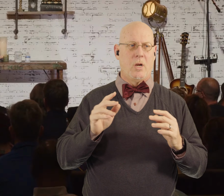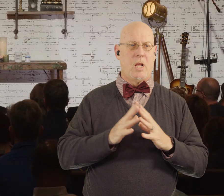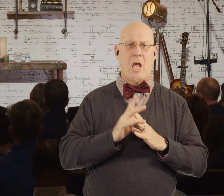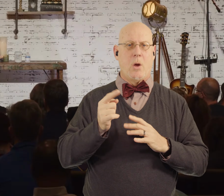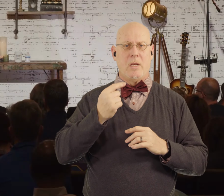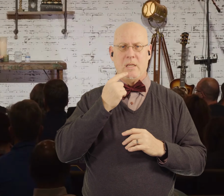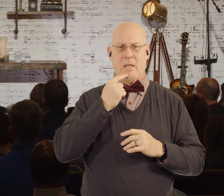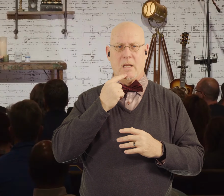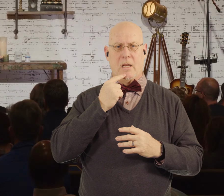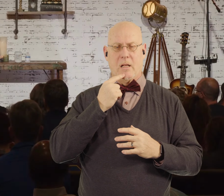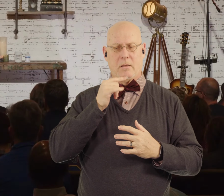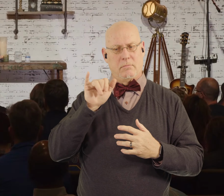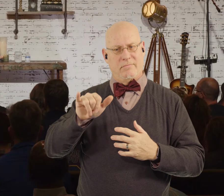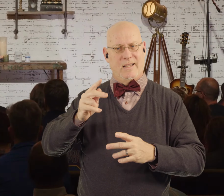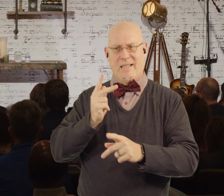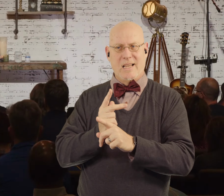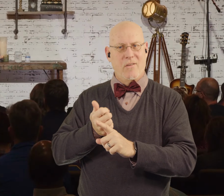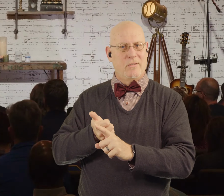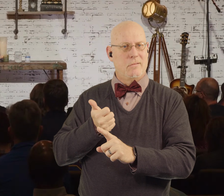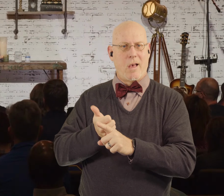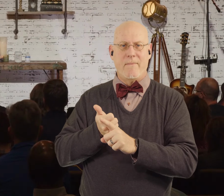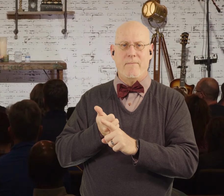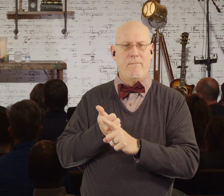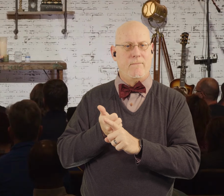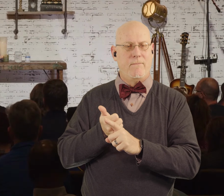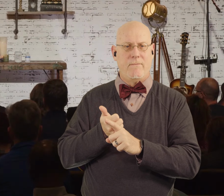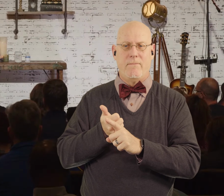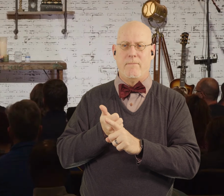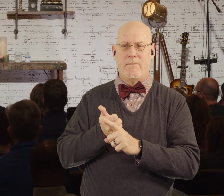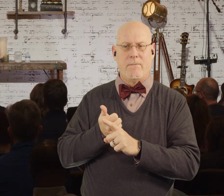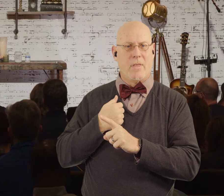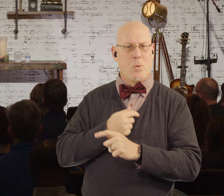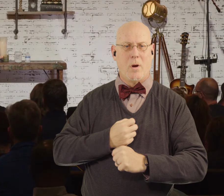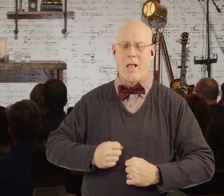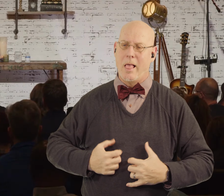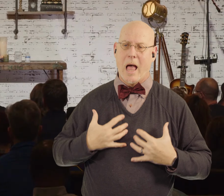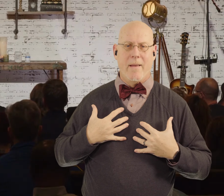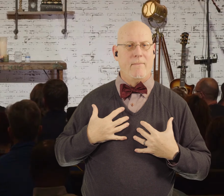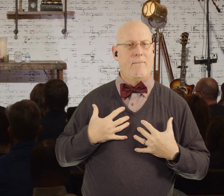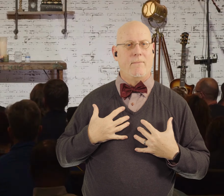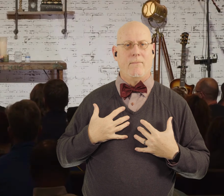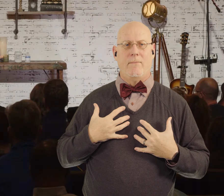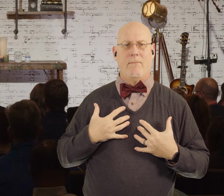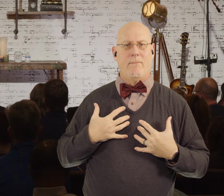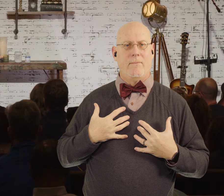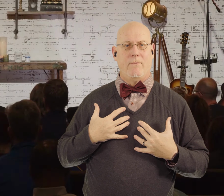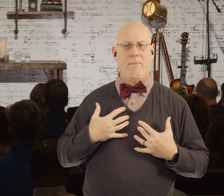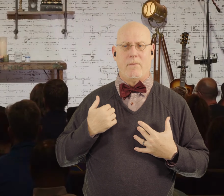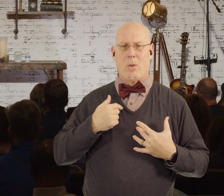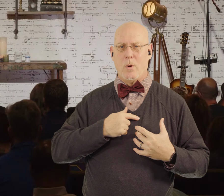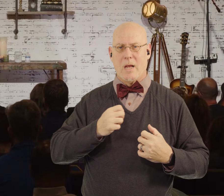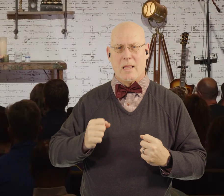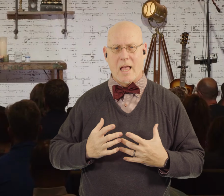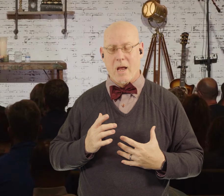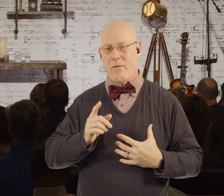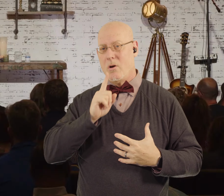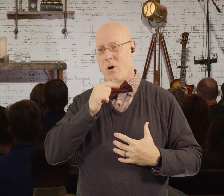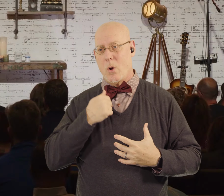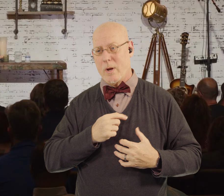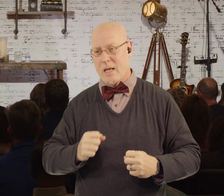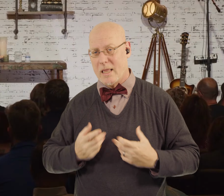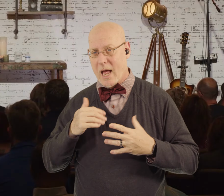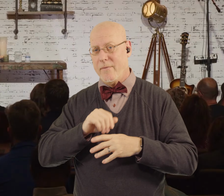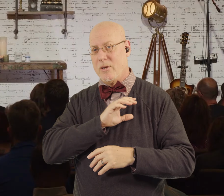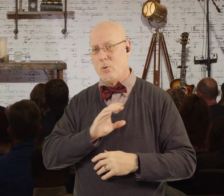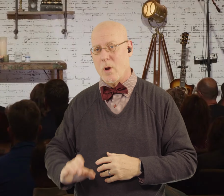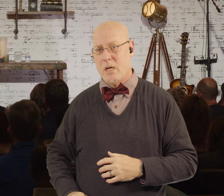No, I've always contended that takes care of itself if we're alive. If we're